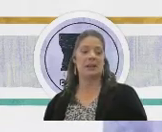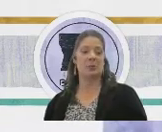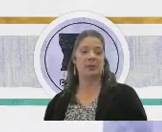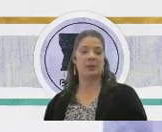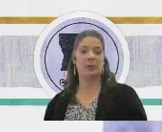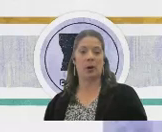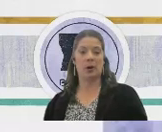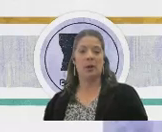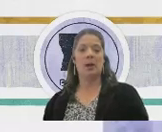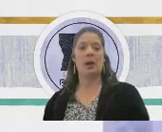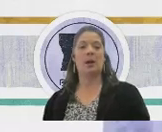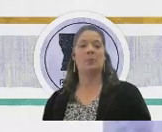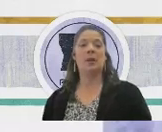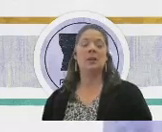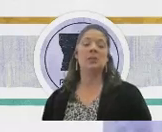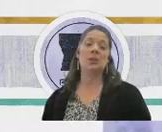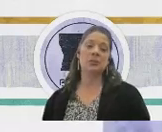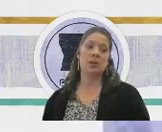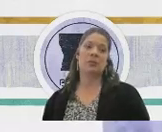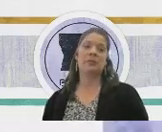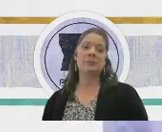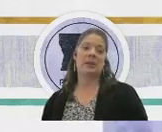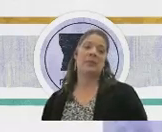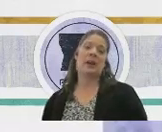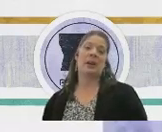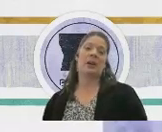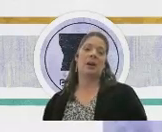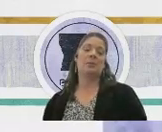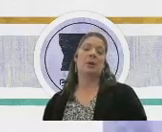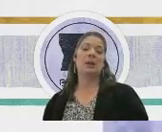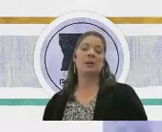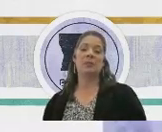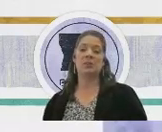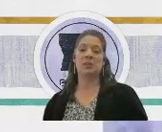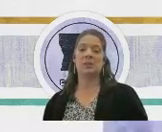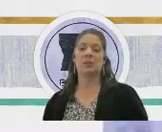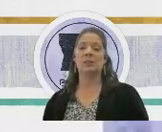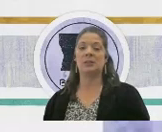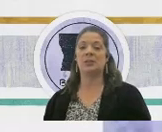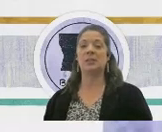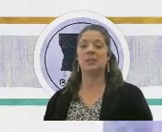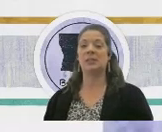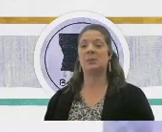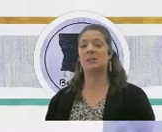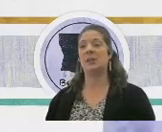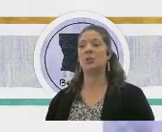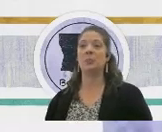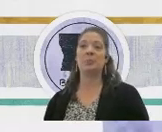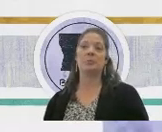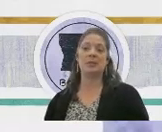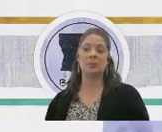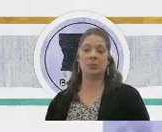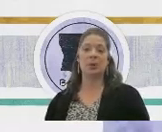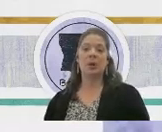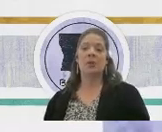necessitate ineligibility for. There's also the flip side of that, any convictions that are listed on the CCCBC could